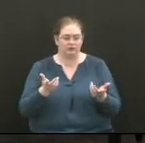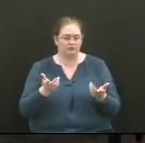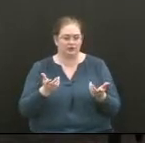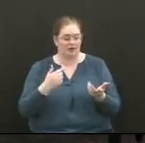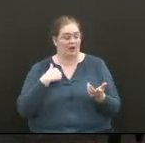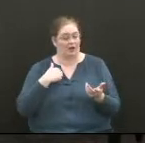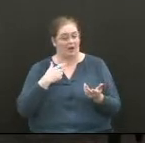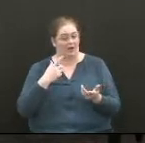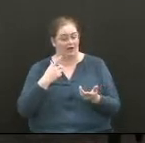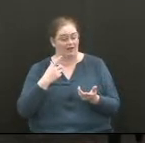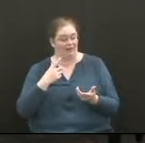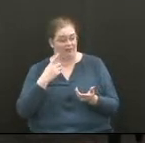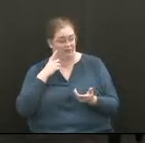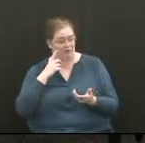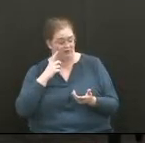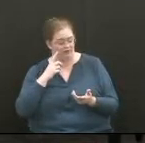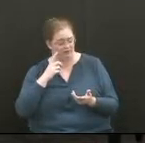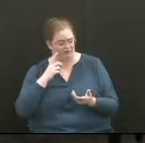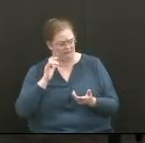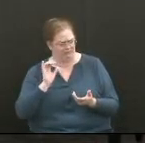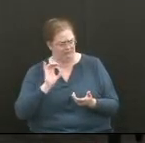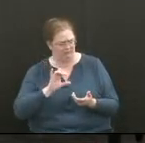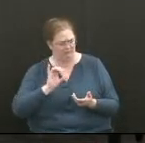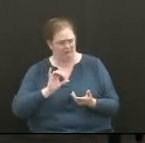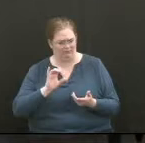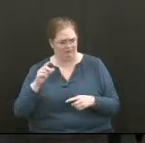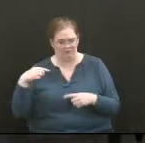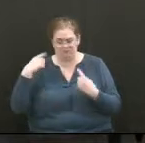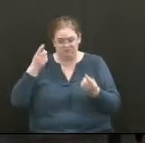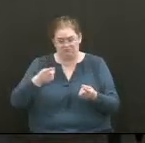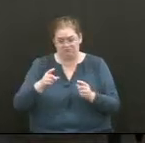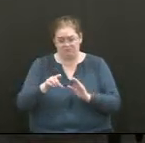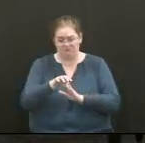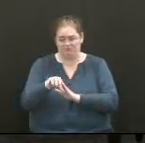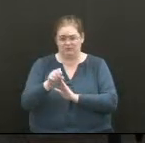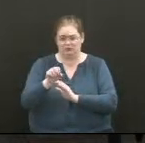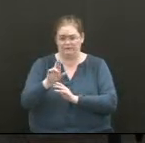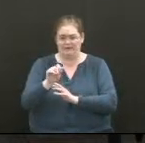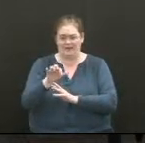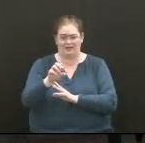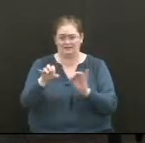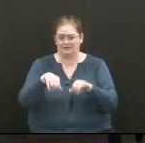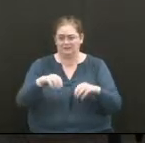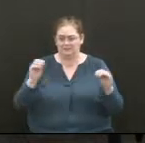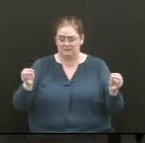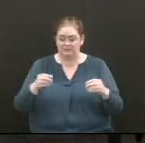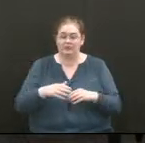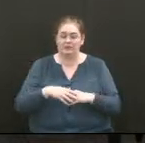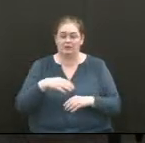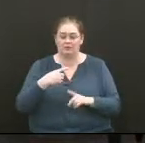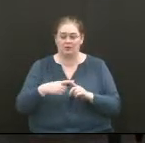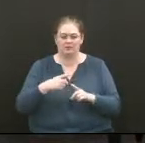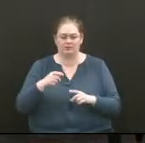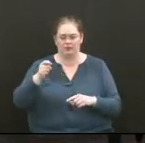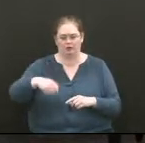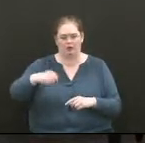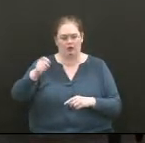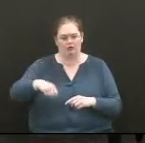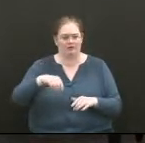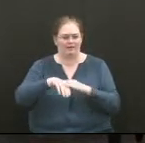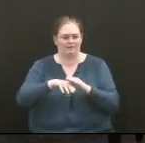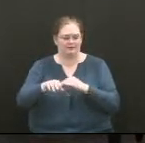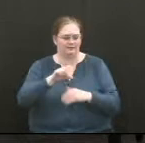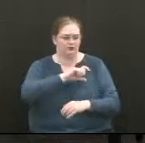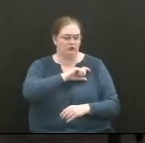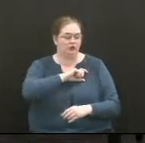Which I found very hard to believe, but it was never put in to either of those buildings, and also we need card access for the security,